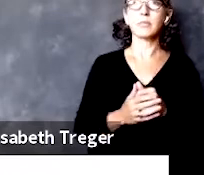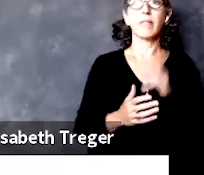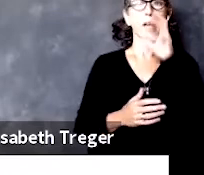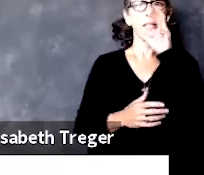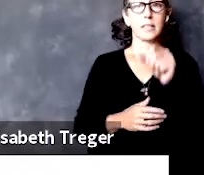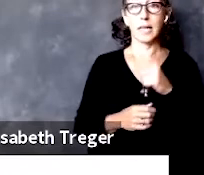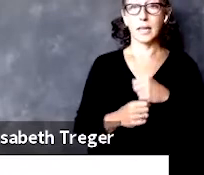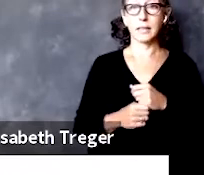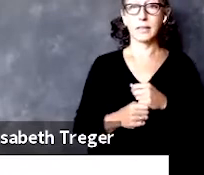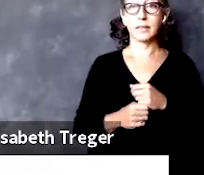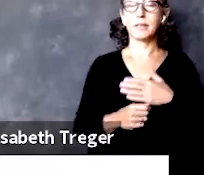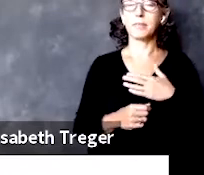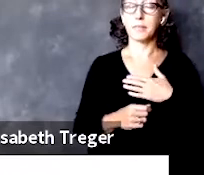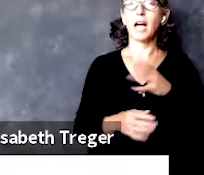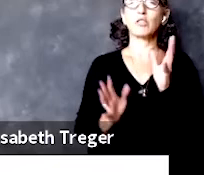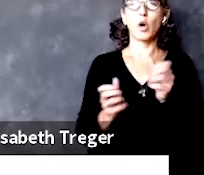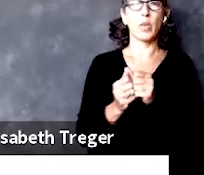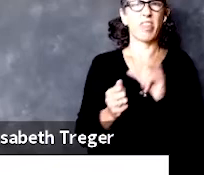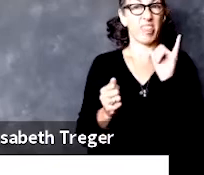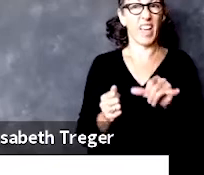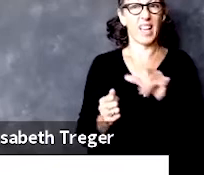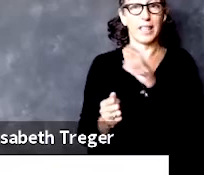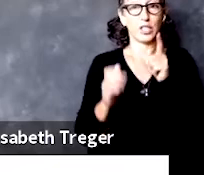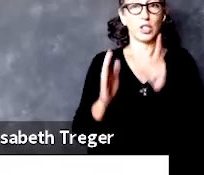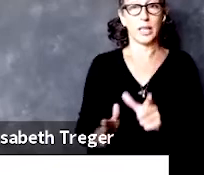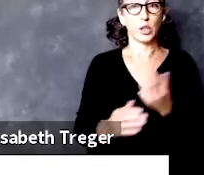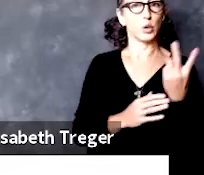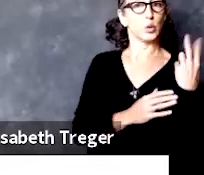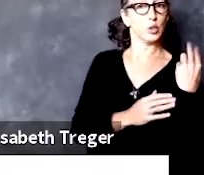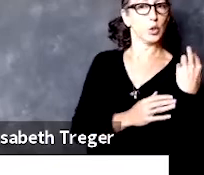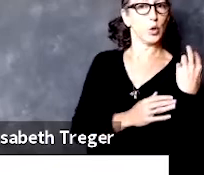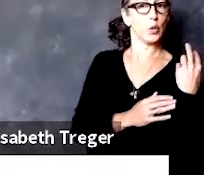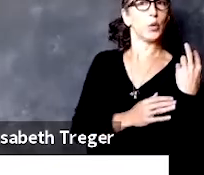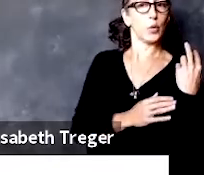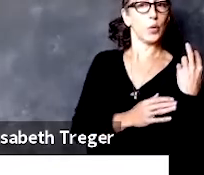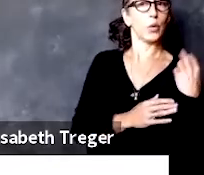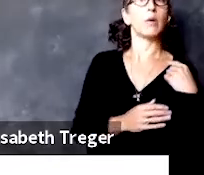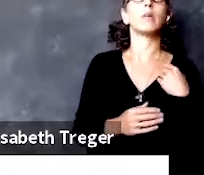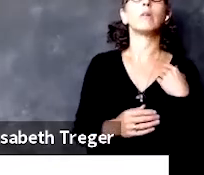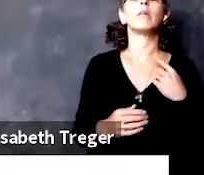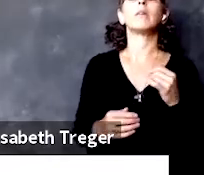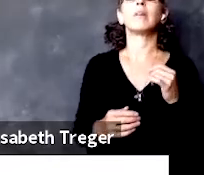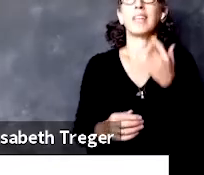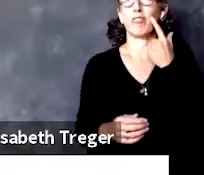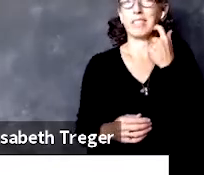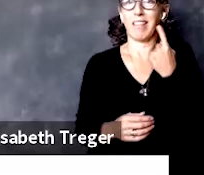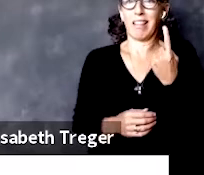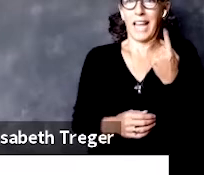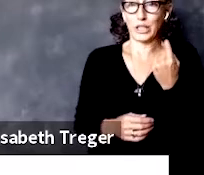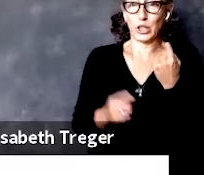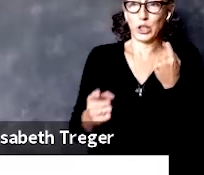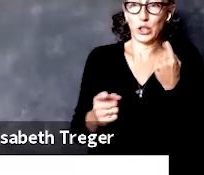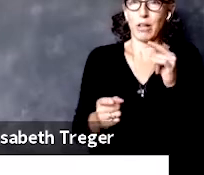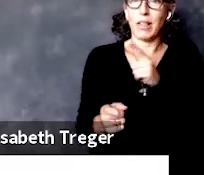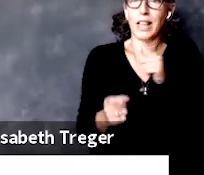not repeat back to me the stats that I presented. They remembered and repeated back to me the story that the person who was